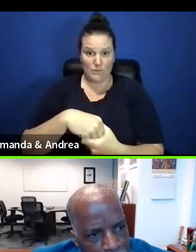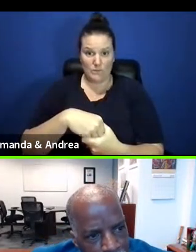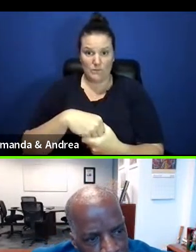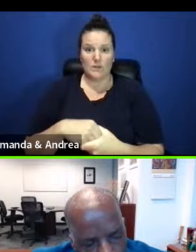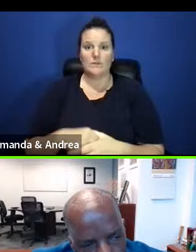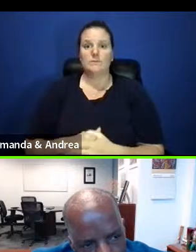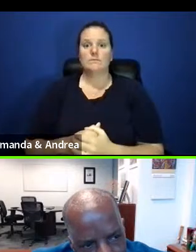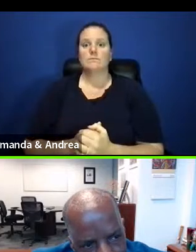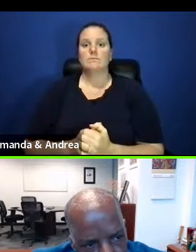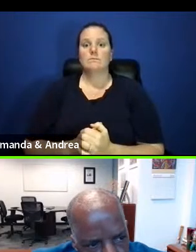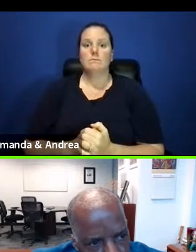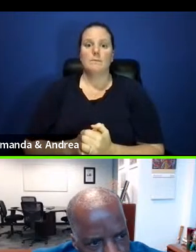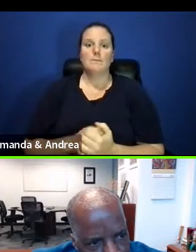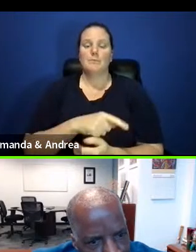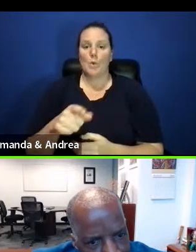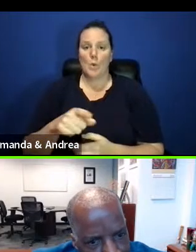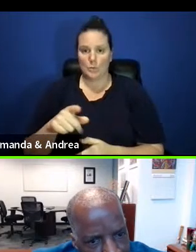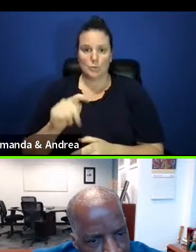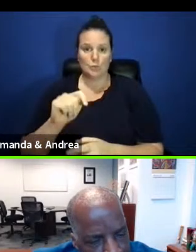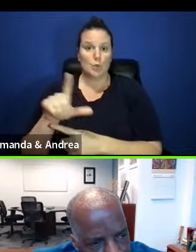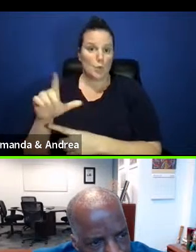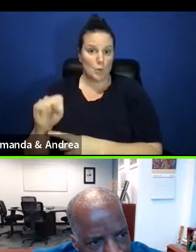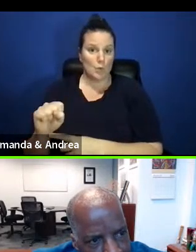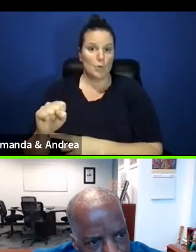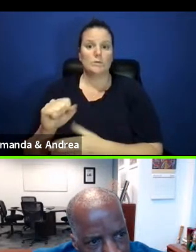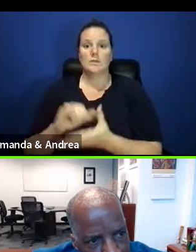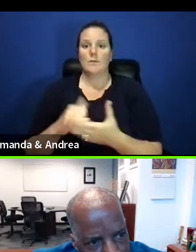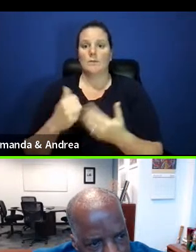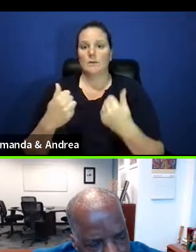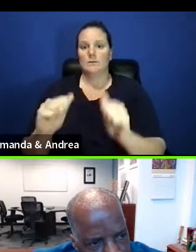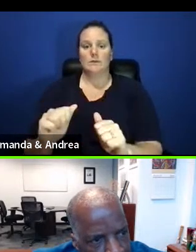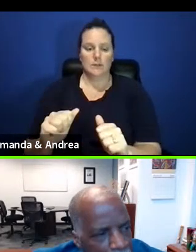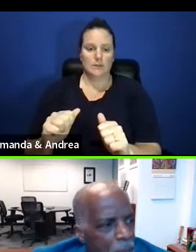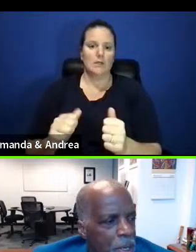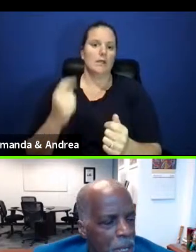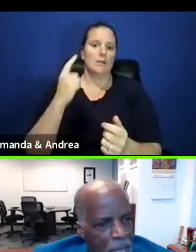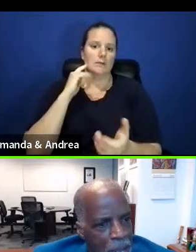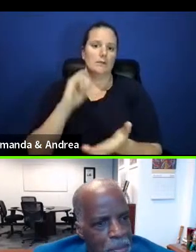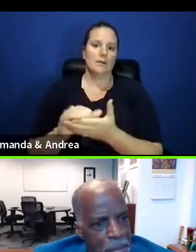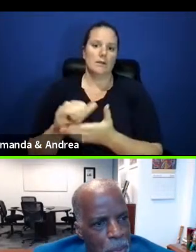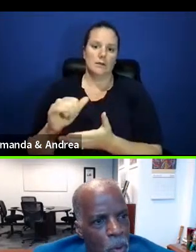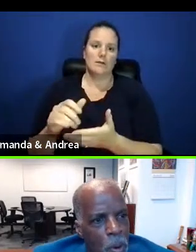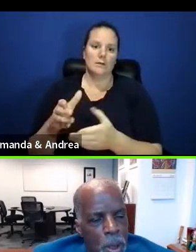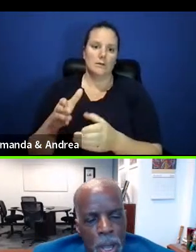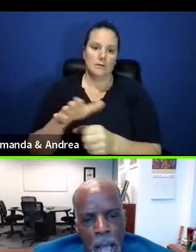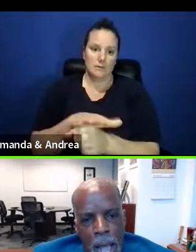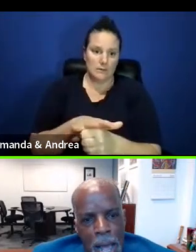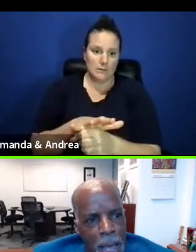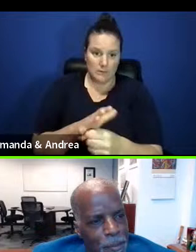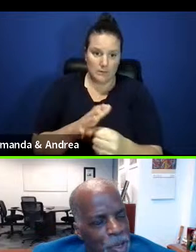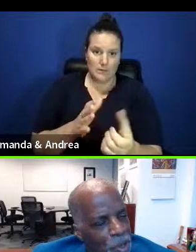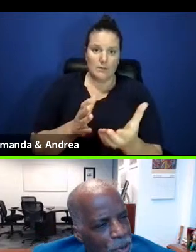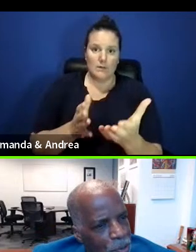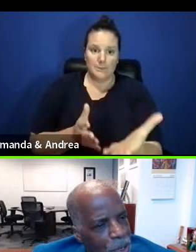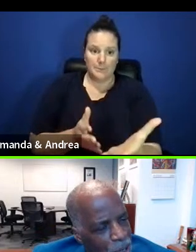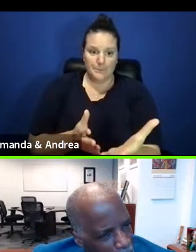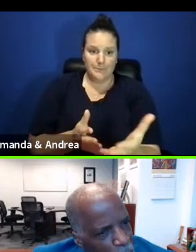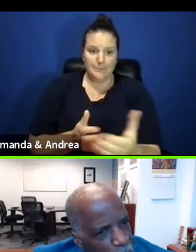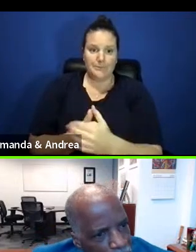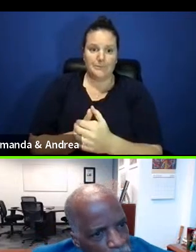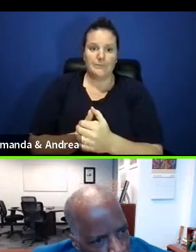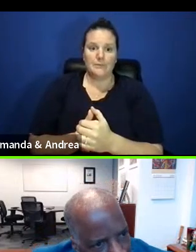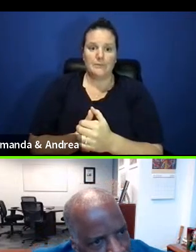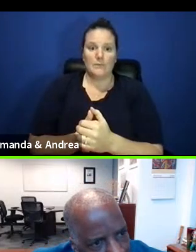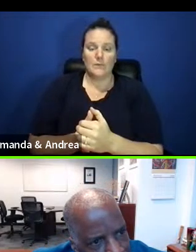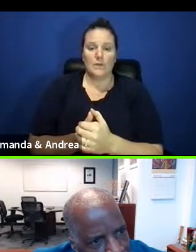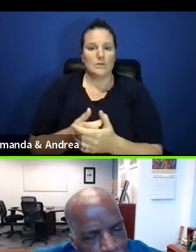So it's those tools that we try and bring to bear to get people to number